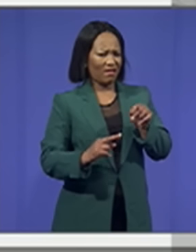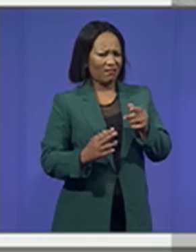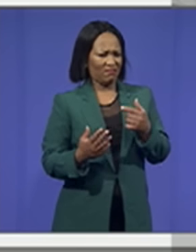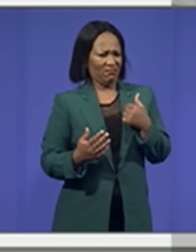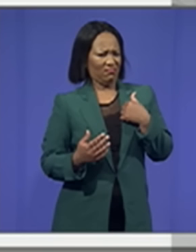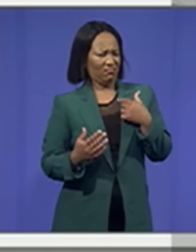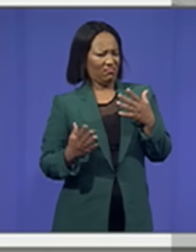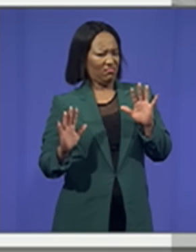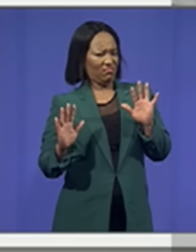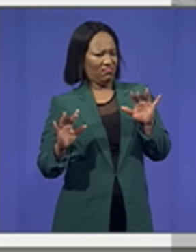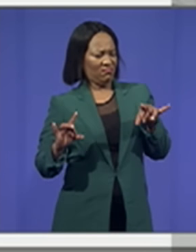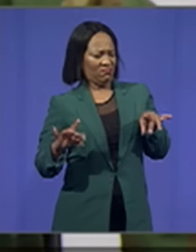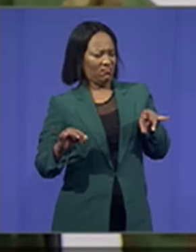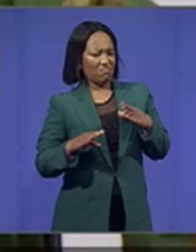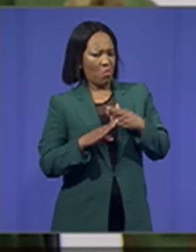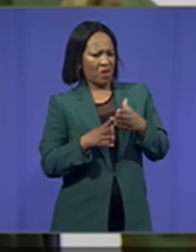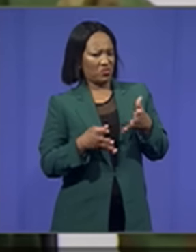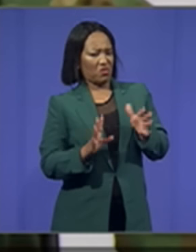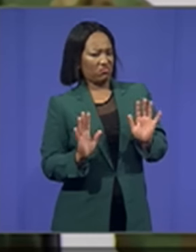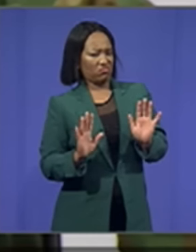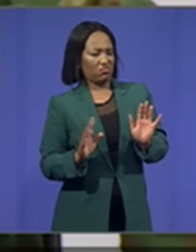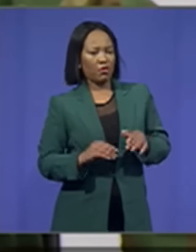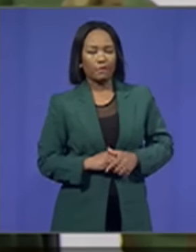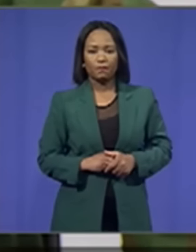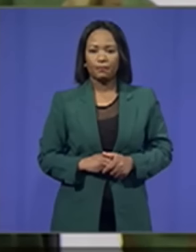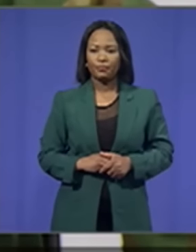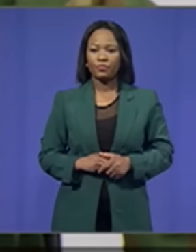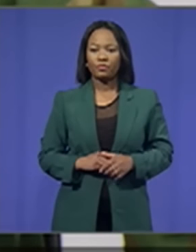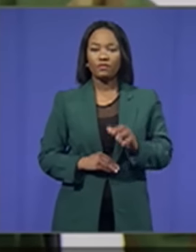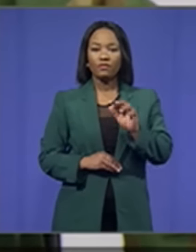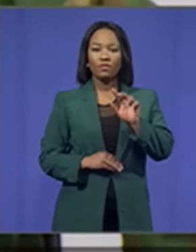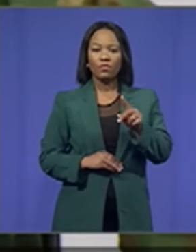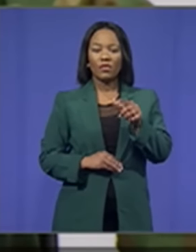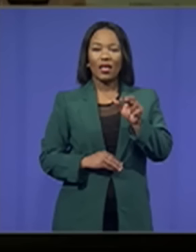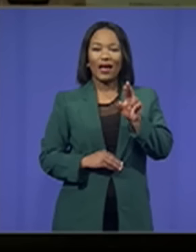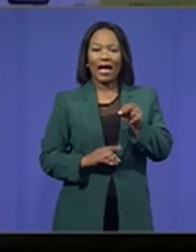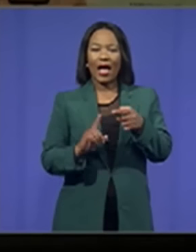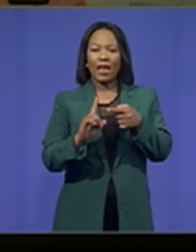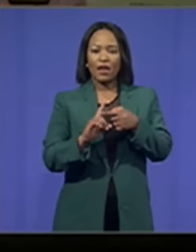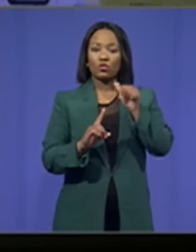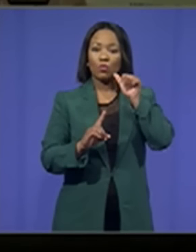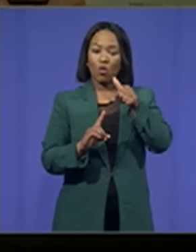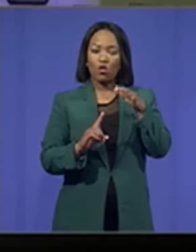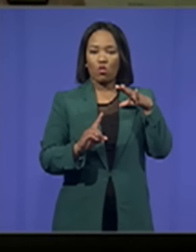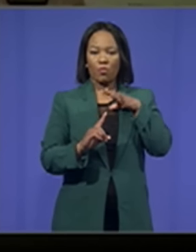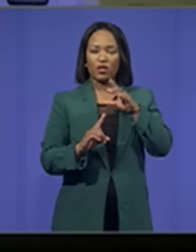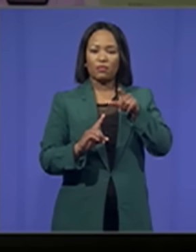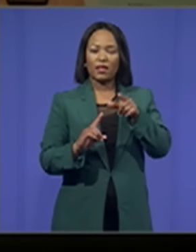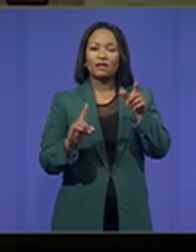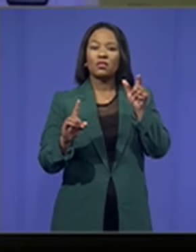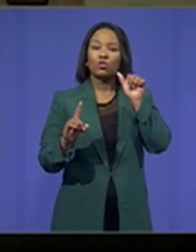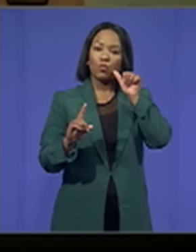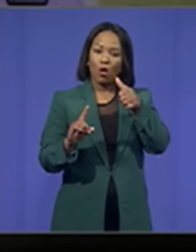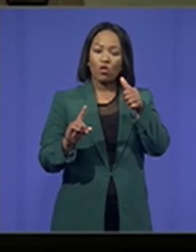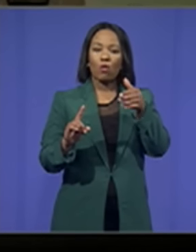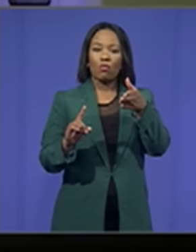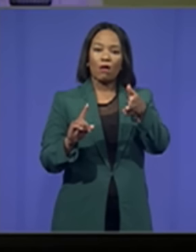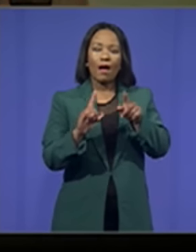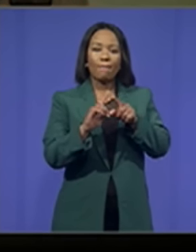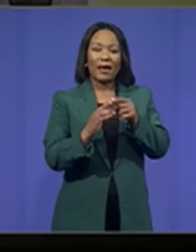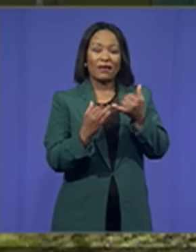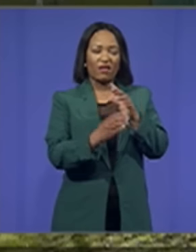that I do not operate in that manner. Khan on a reretse ho hlaha komishineng hosane empa ho buseditswe morao ka mora hore a amehe ketsaholong